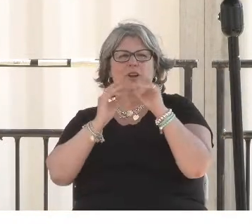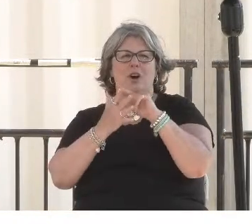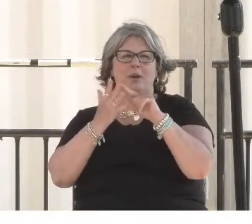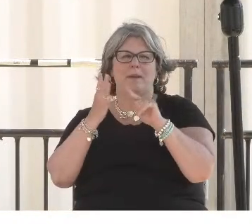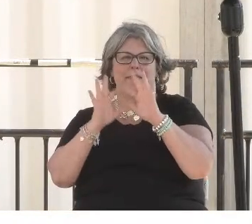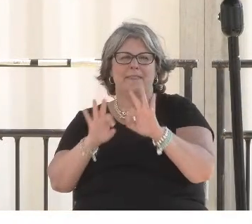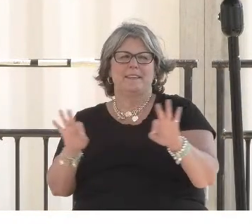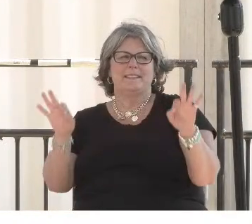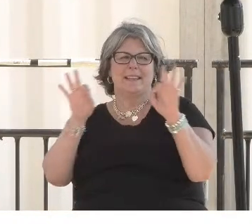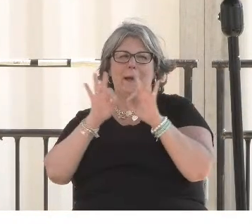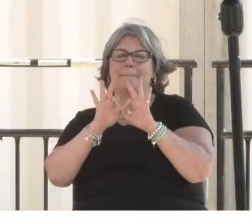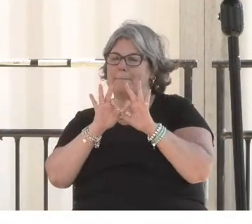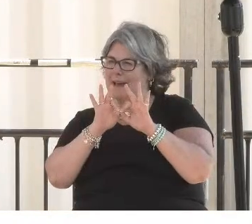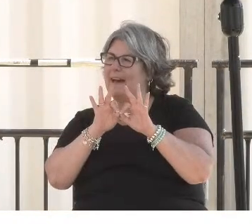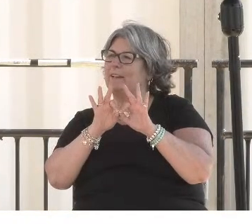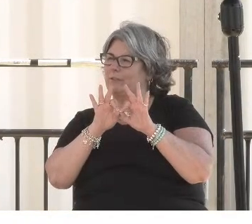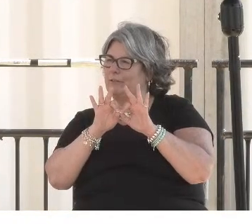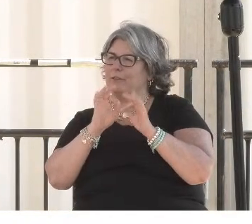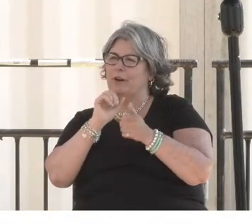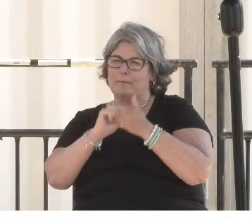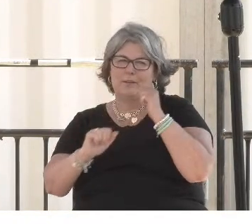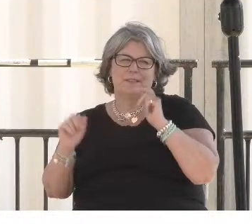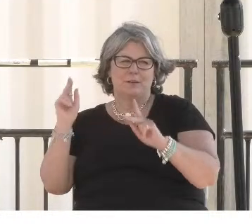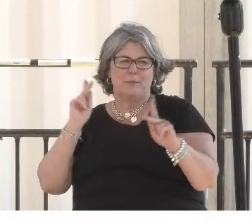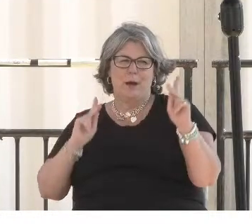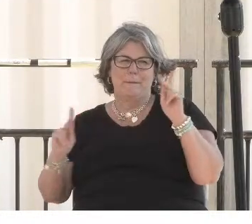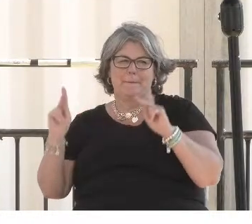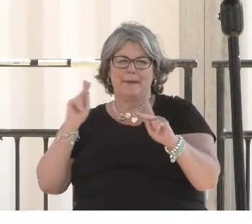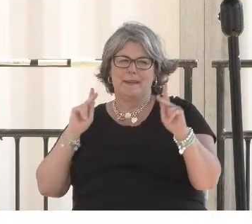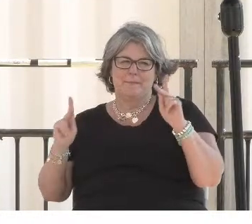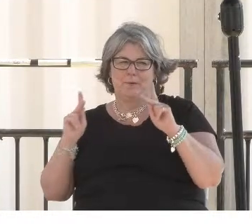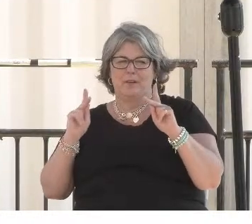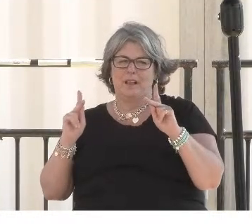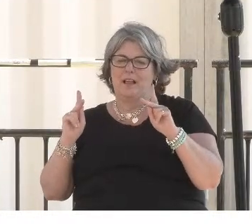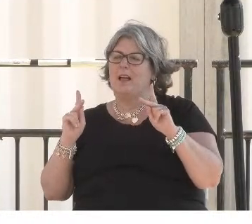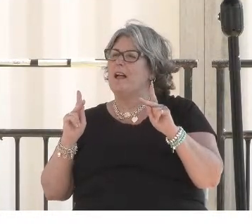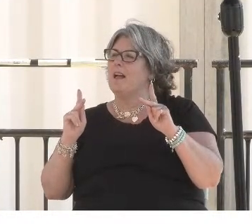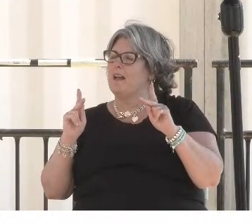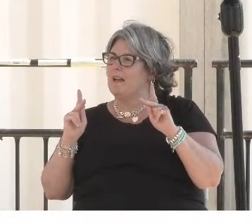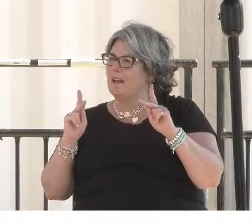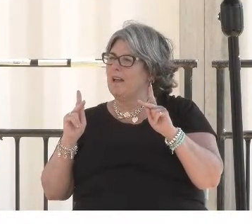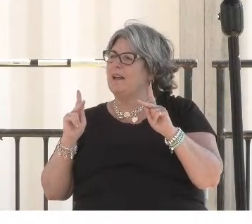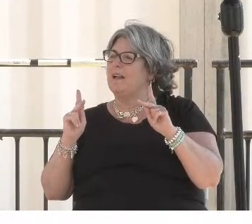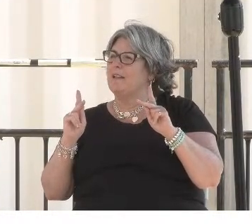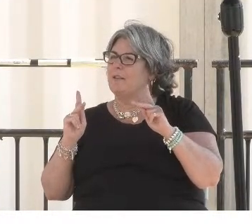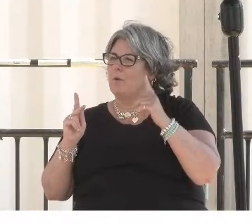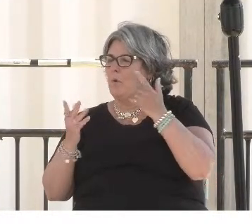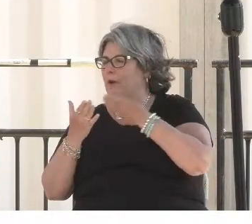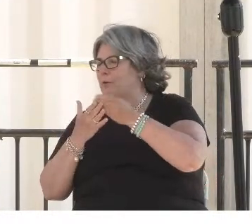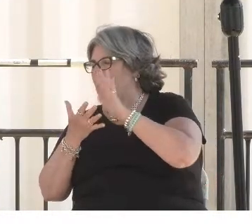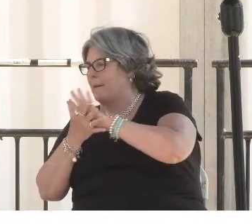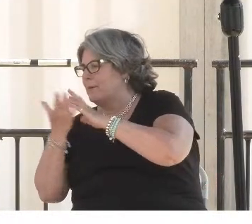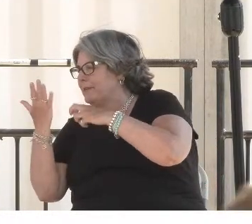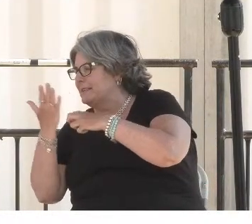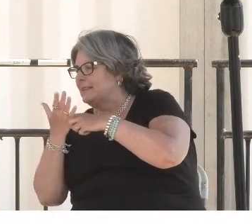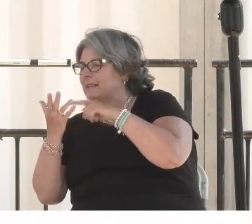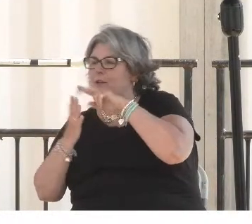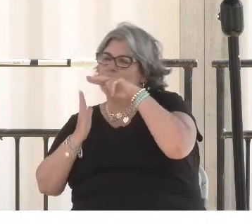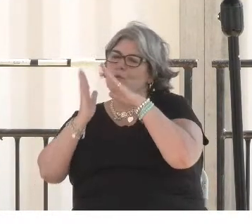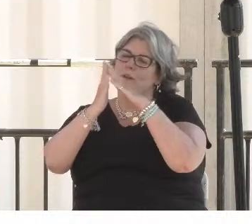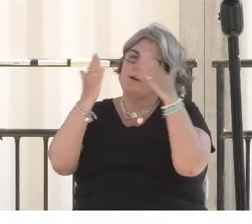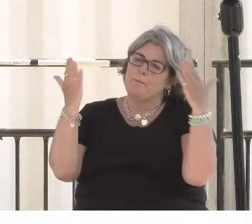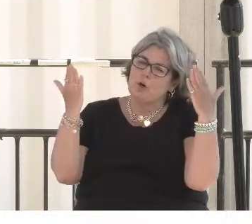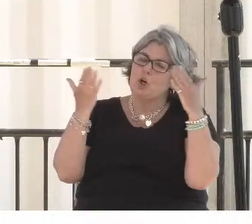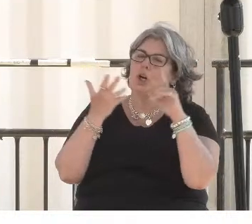matter, to the most amount of people, and taking them on the ride. The reason you buy a movie ticket, the reason you read a novel, there's a